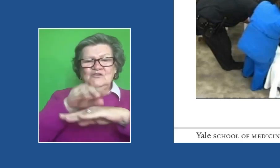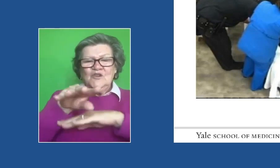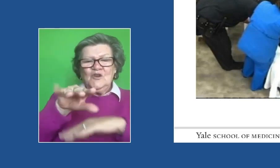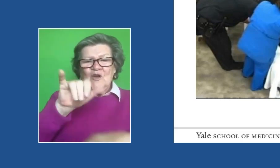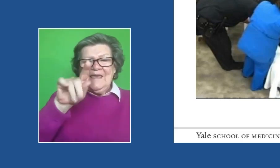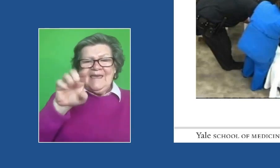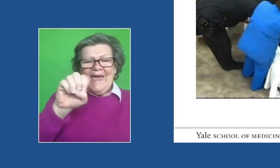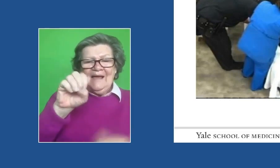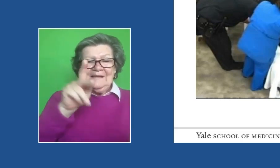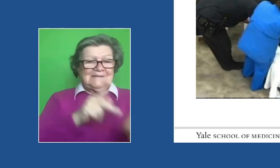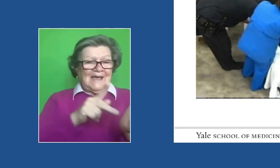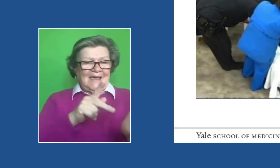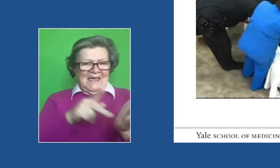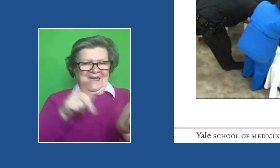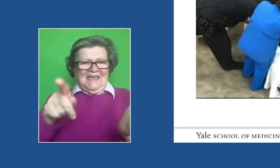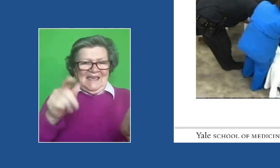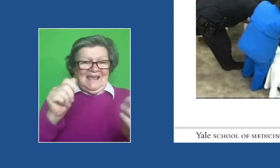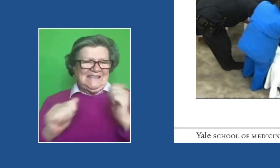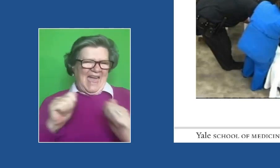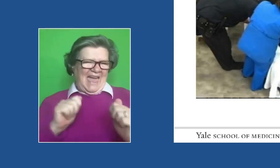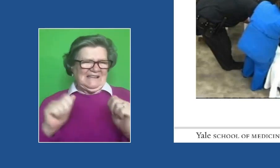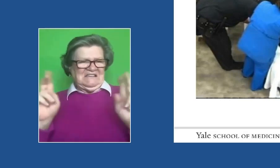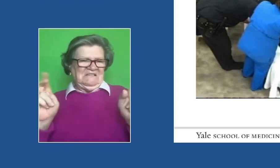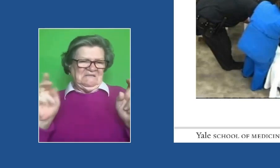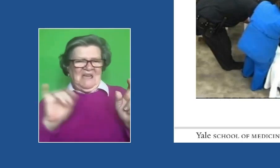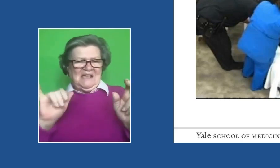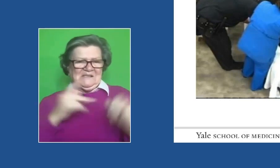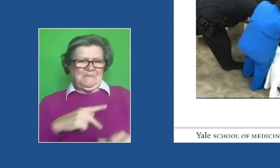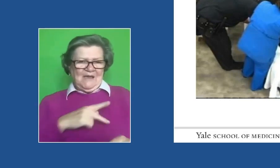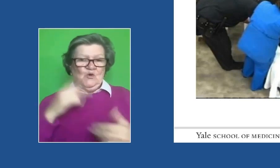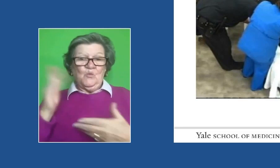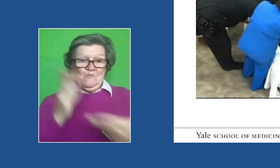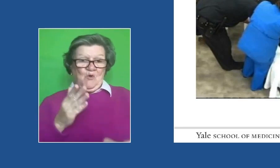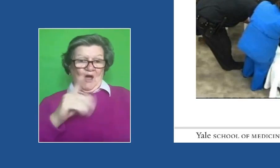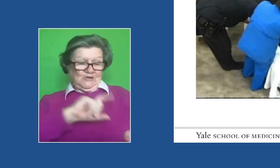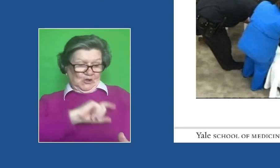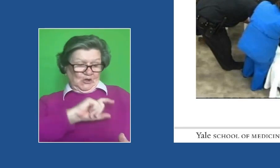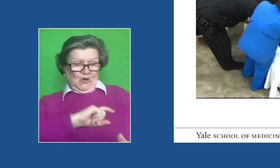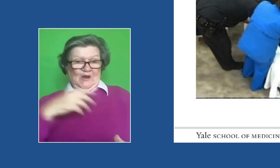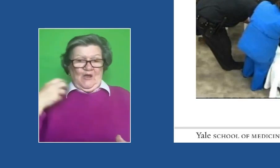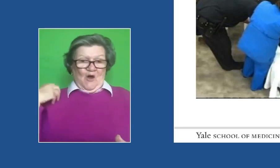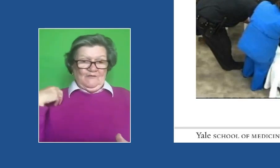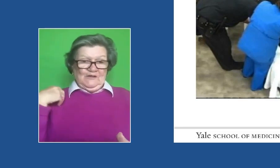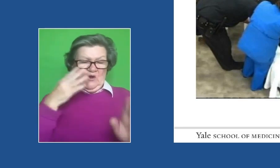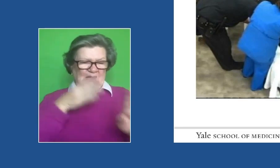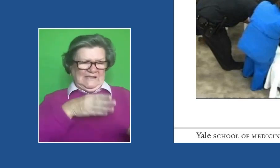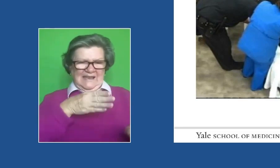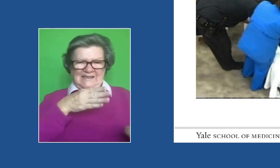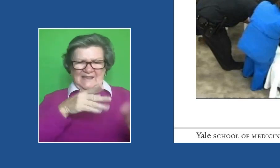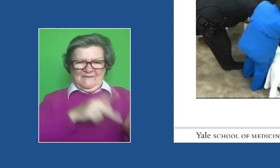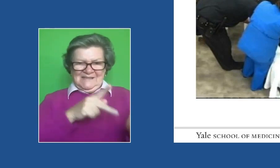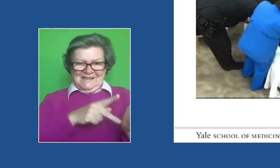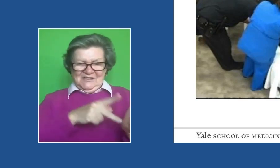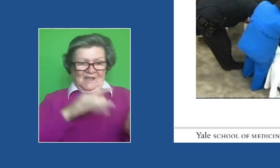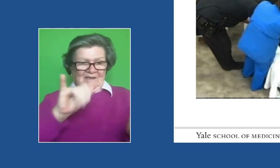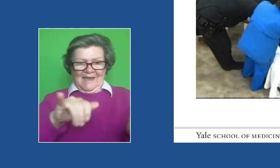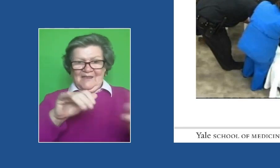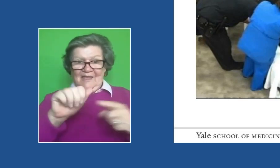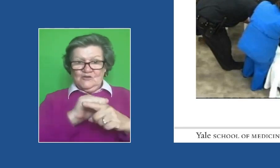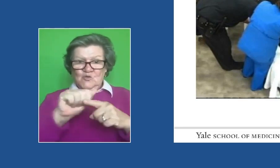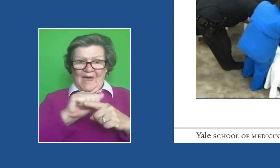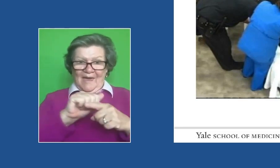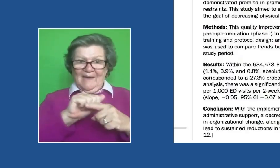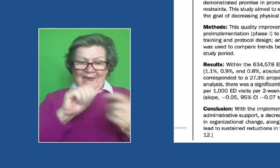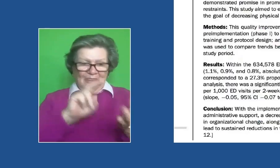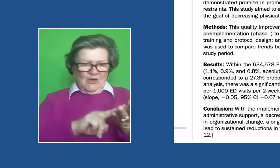Hospital who has acted as a patient for us. And we've brought our security officers, attending physicians, and nurses together to train together and talk through